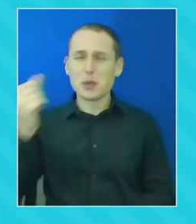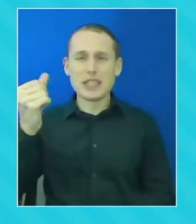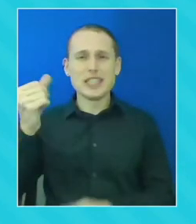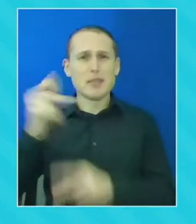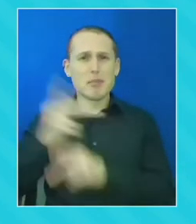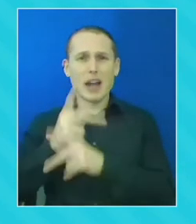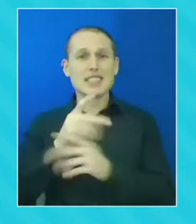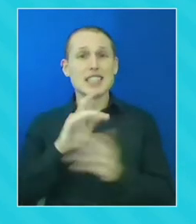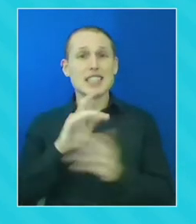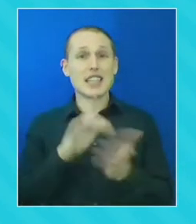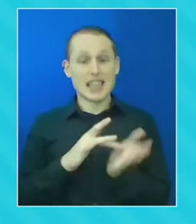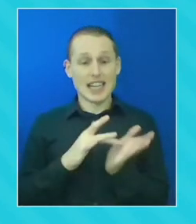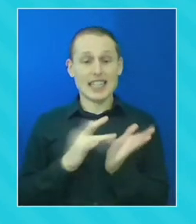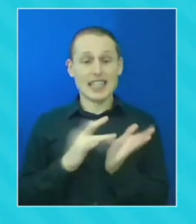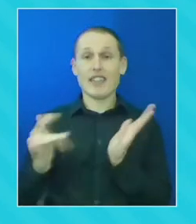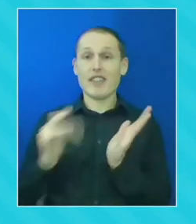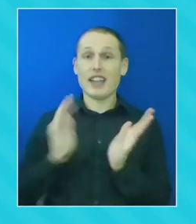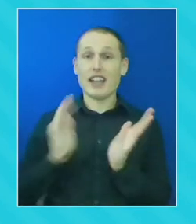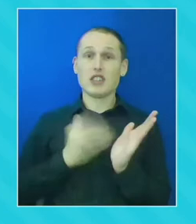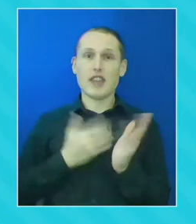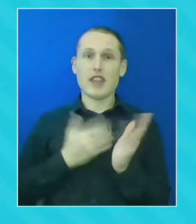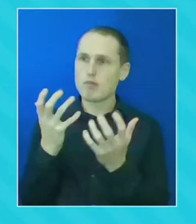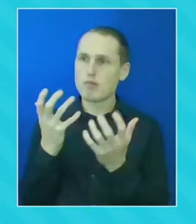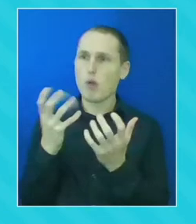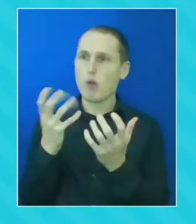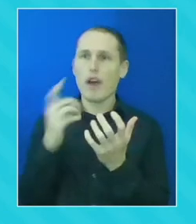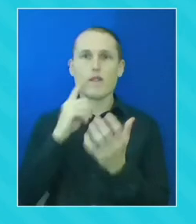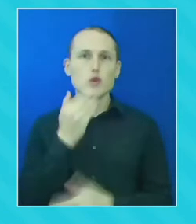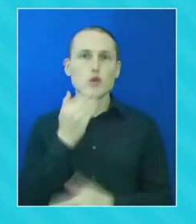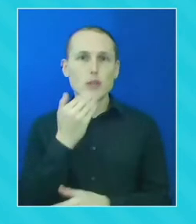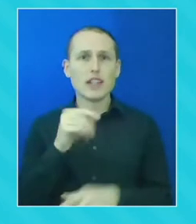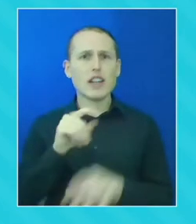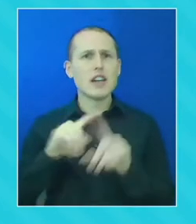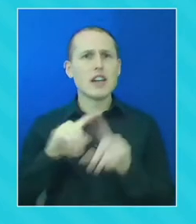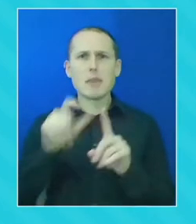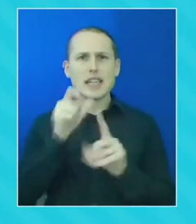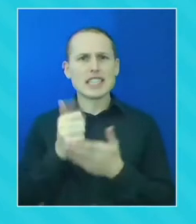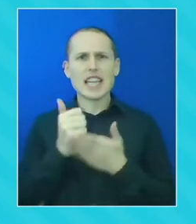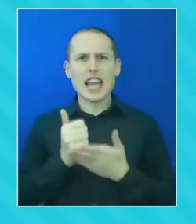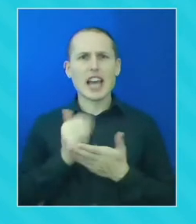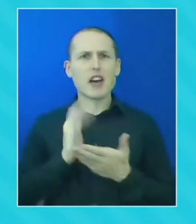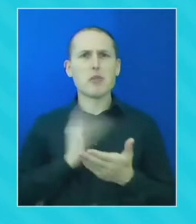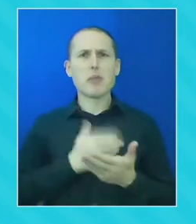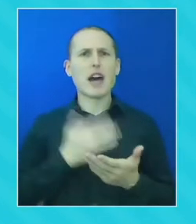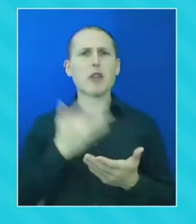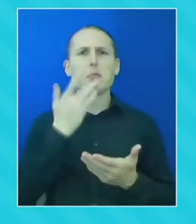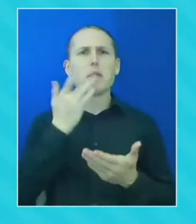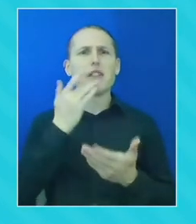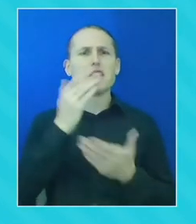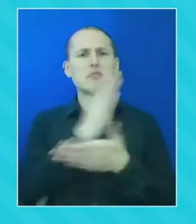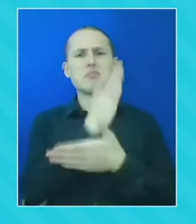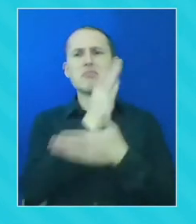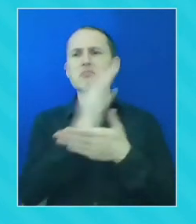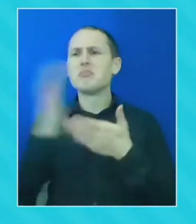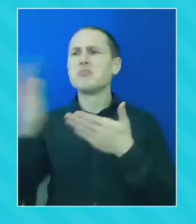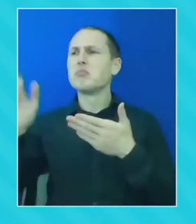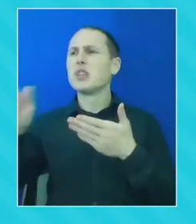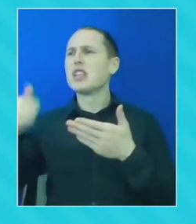human desire for sweet, but does very little to expand our palate to the variety and diversity of other flavors